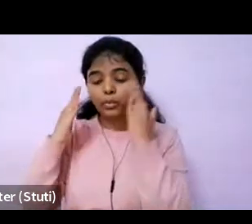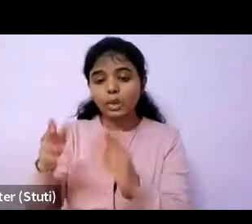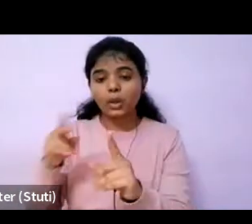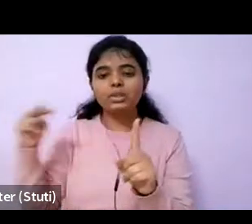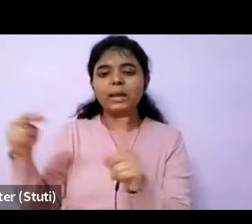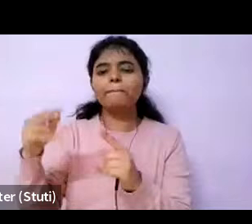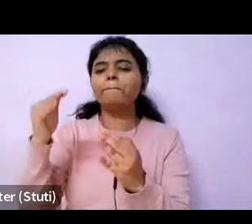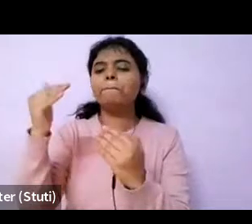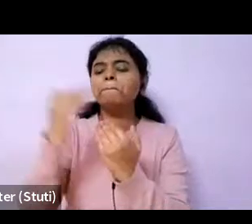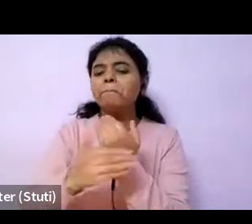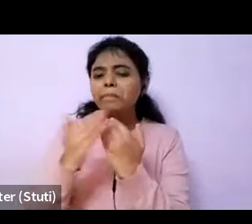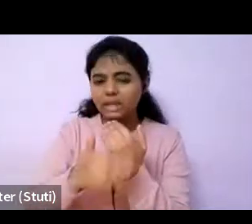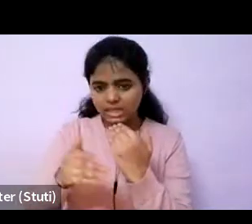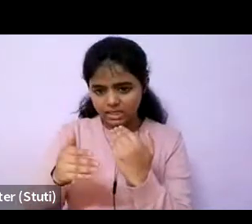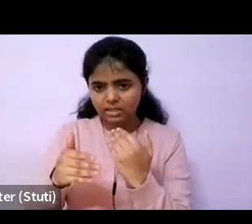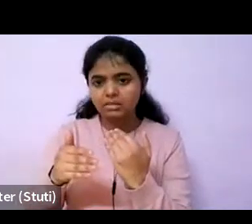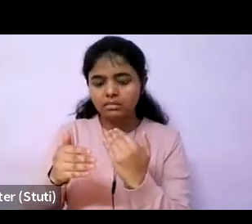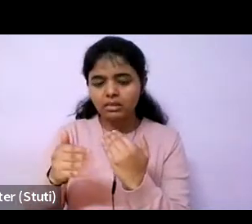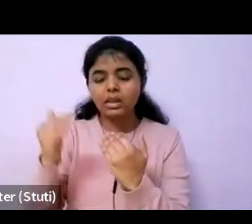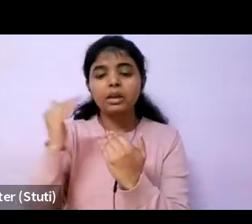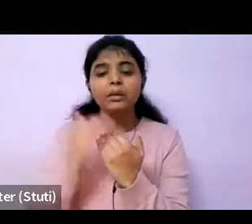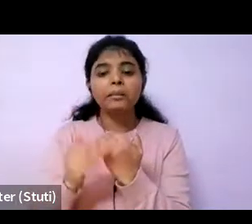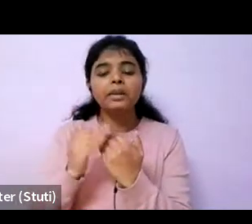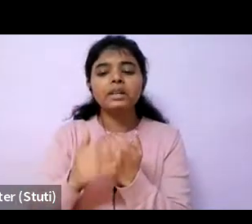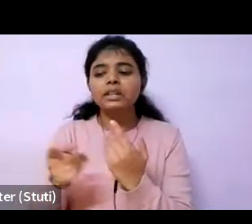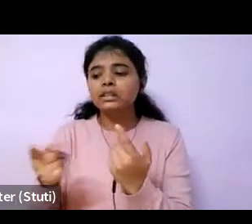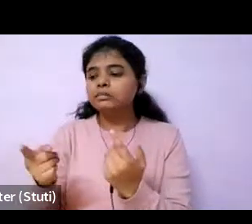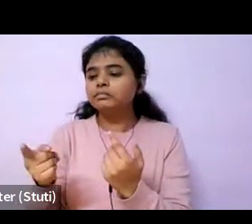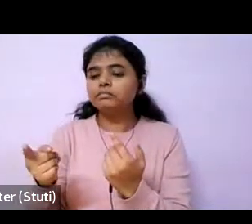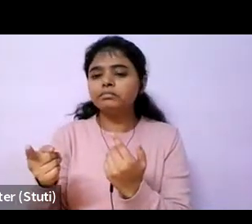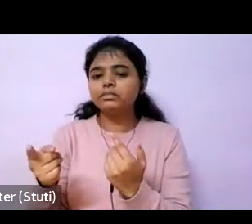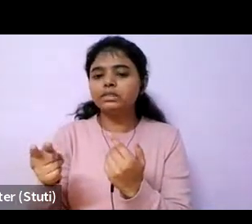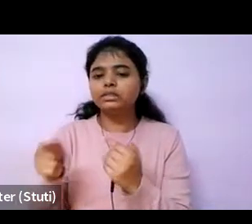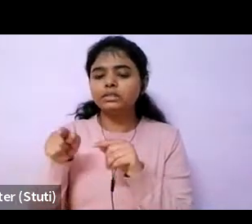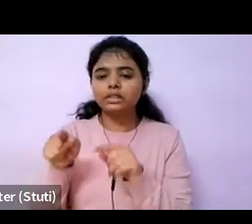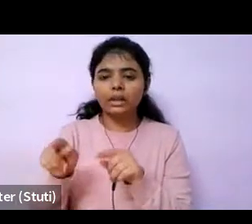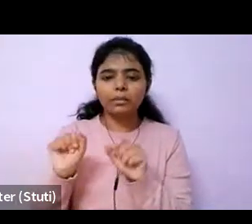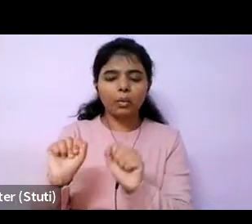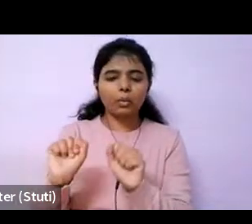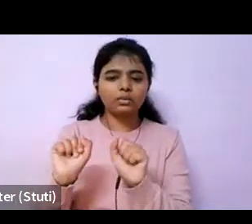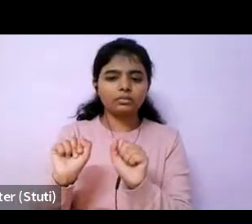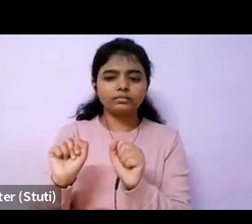pity. And yes, the mainstream caters